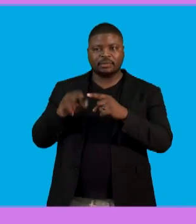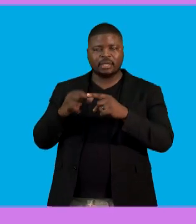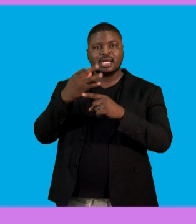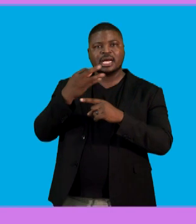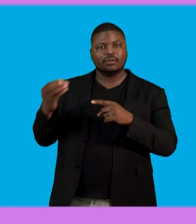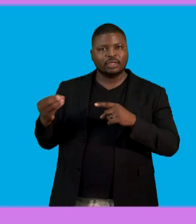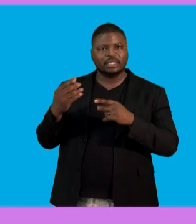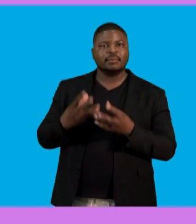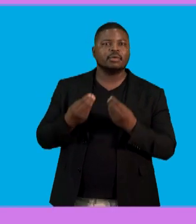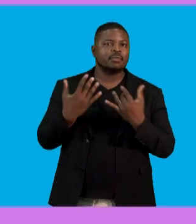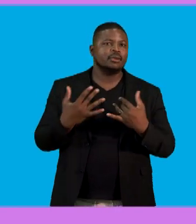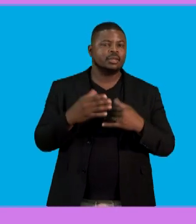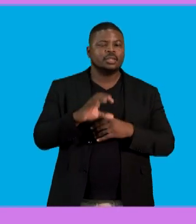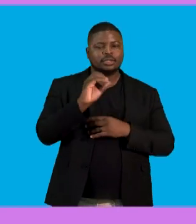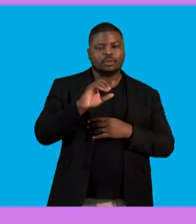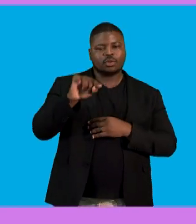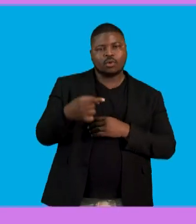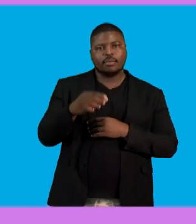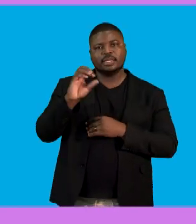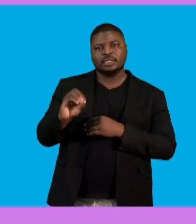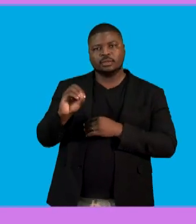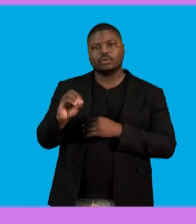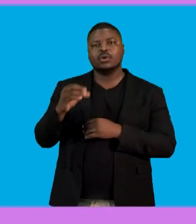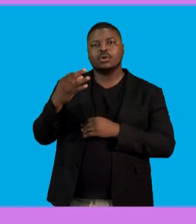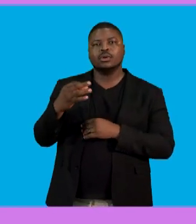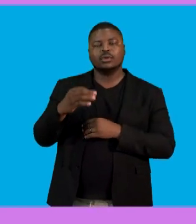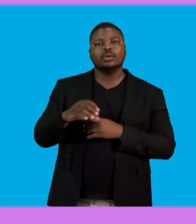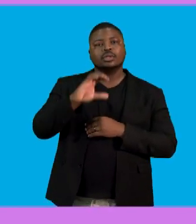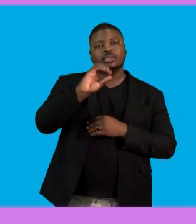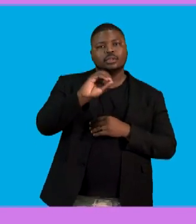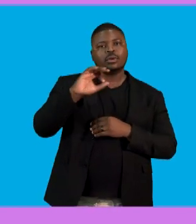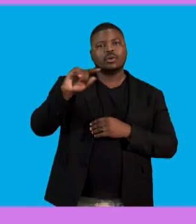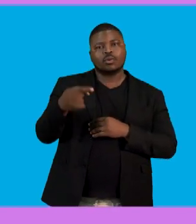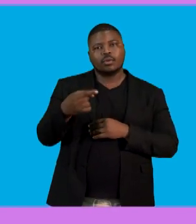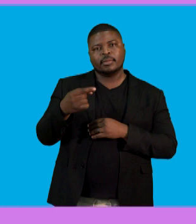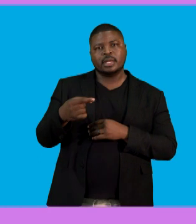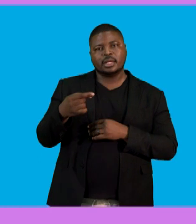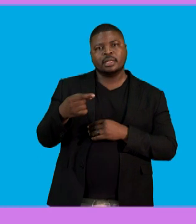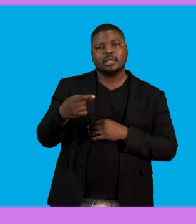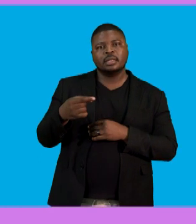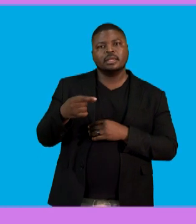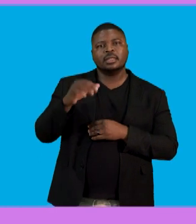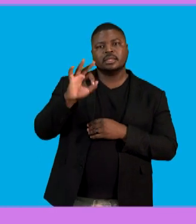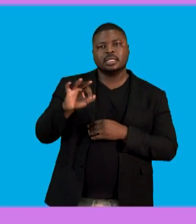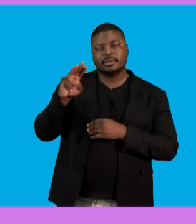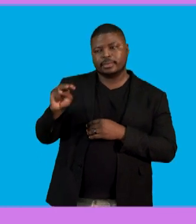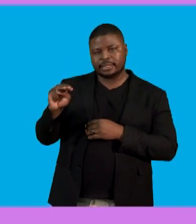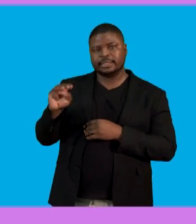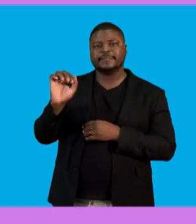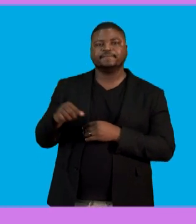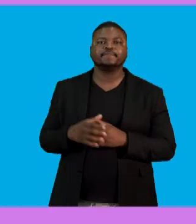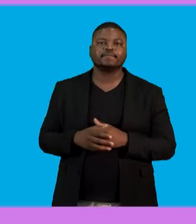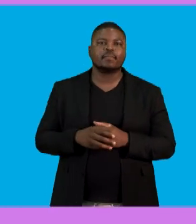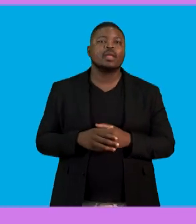you getting? I'm getting 0.3 meters. So it means the side of one tile is actually 0.3